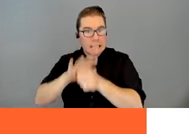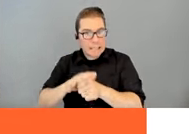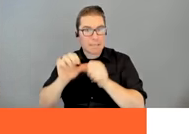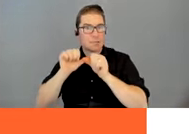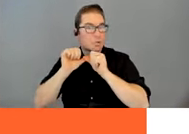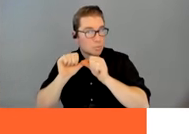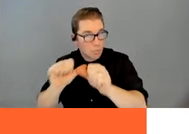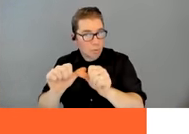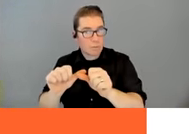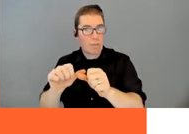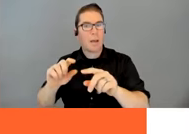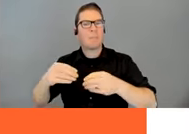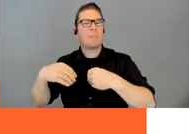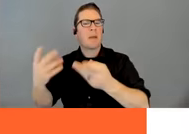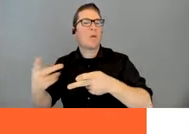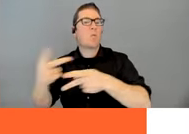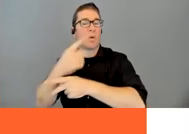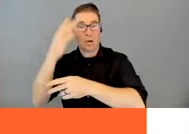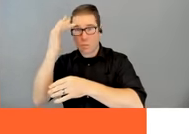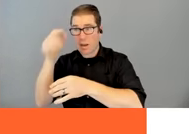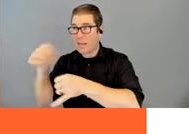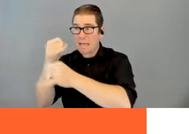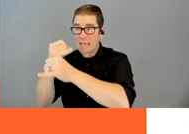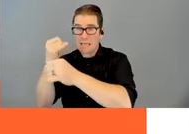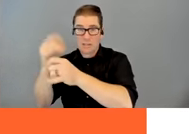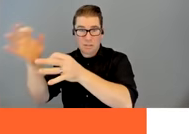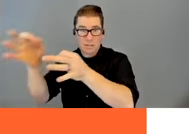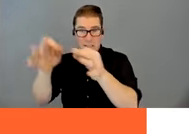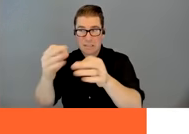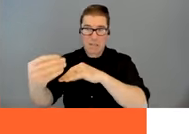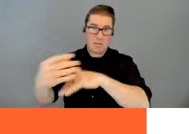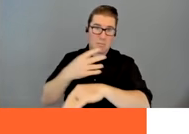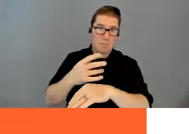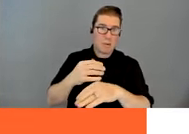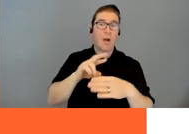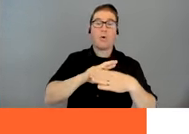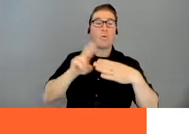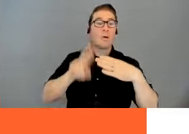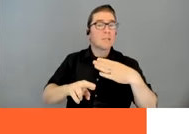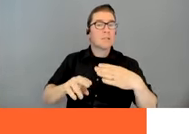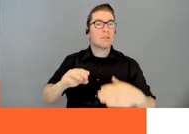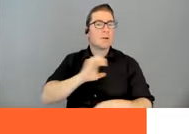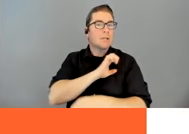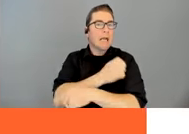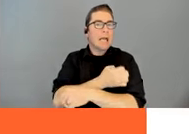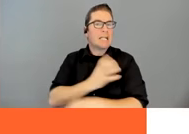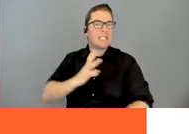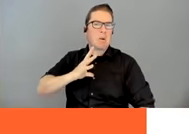control, resulting in feelings of energy depletion and